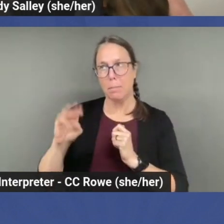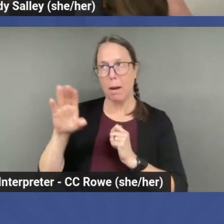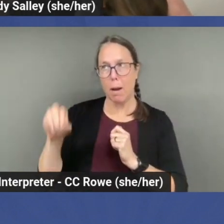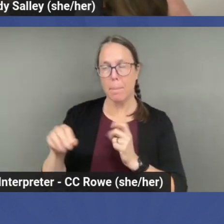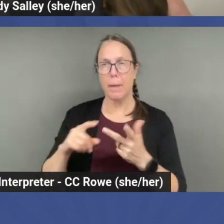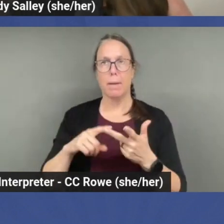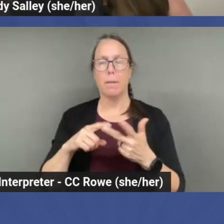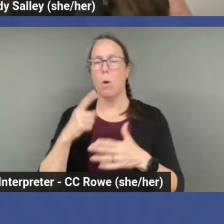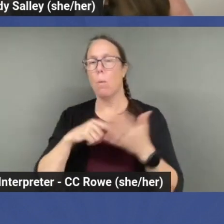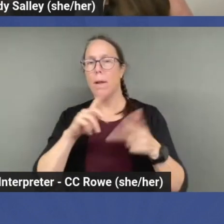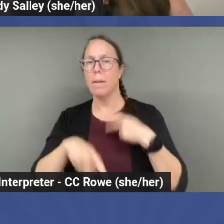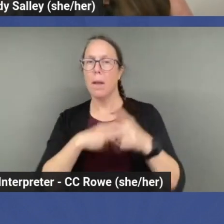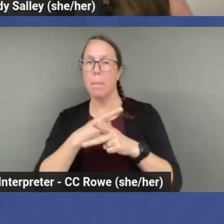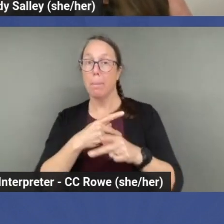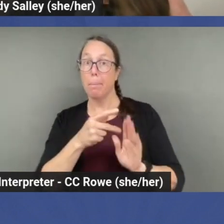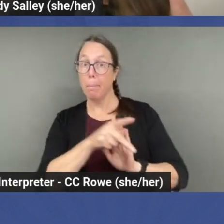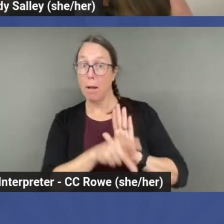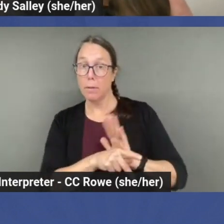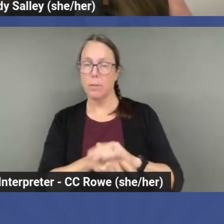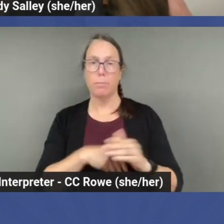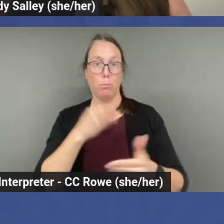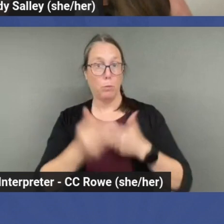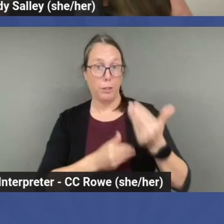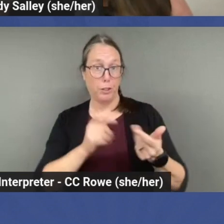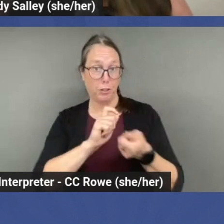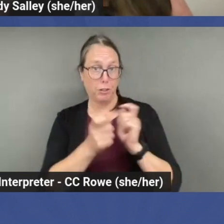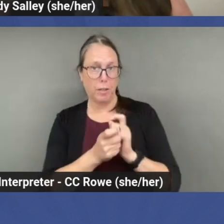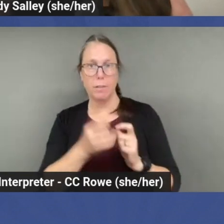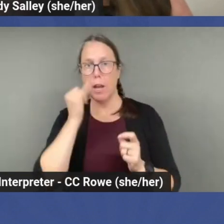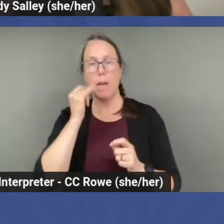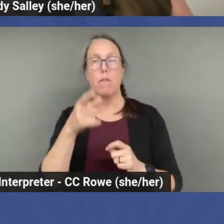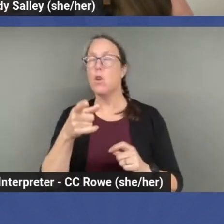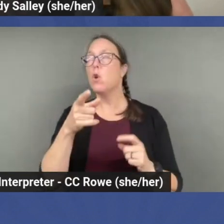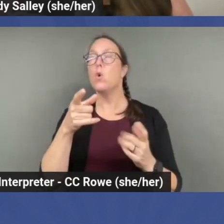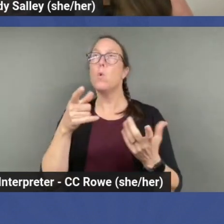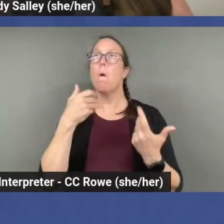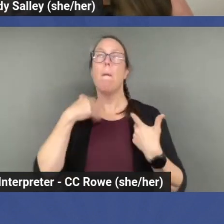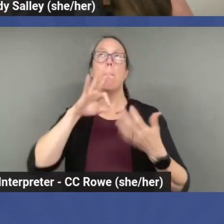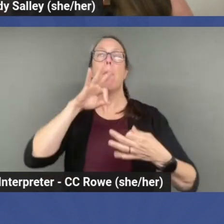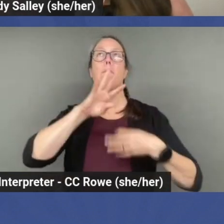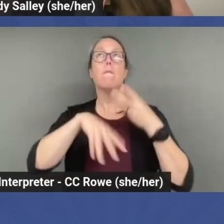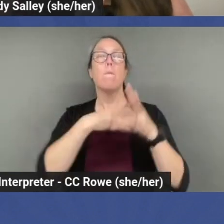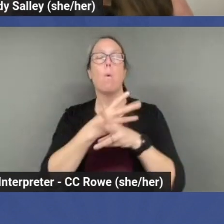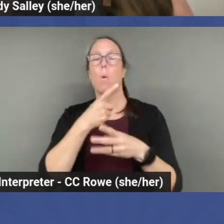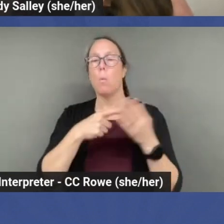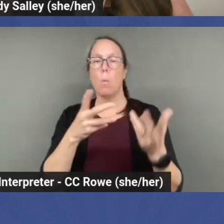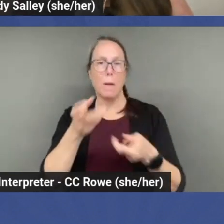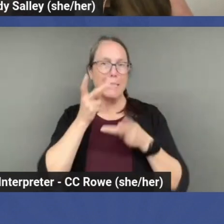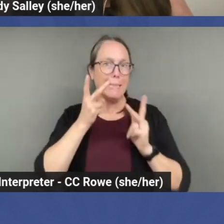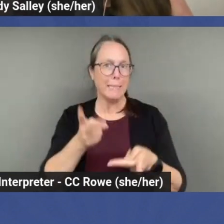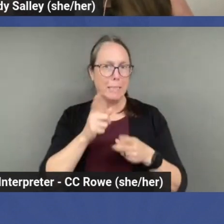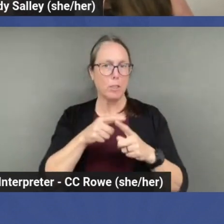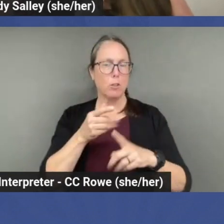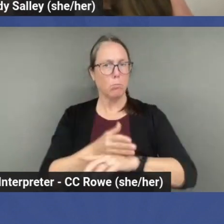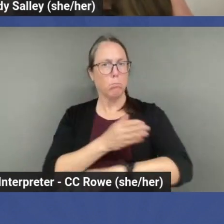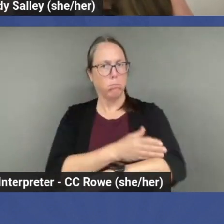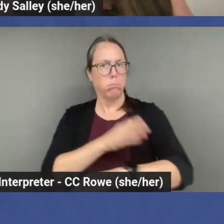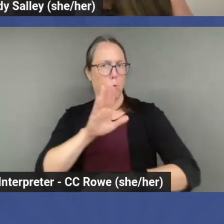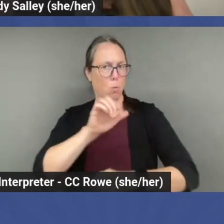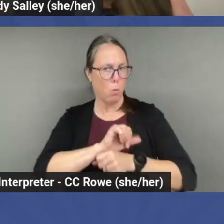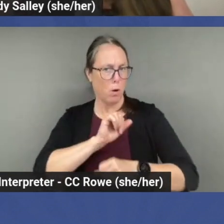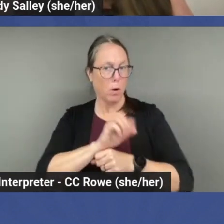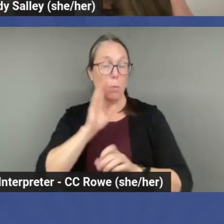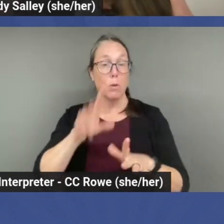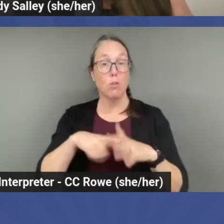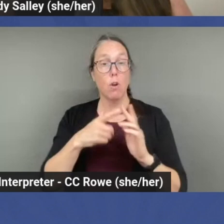procedure changes? If you had a wish list or a magic wand, what would you like to see to sort of further your work? And Michelle, I'll start with